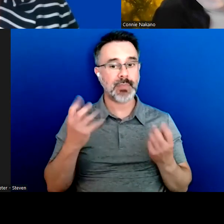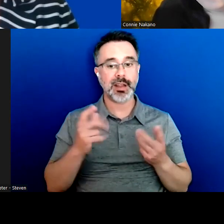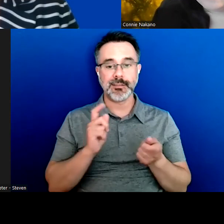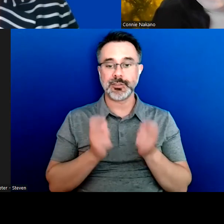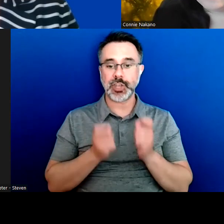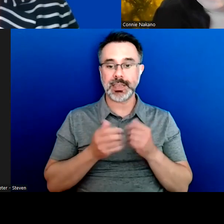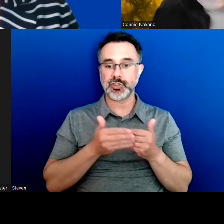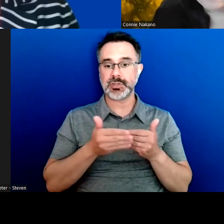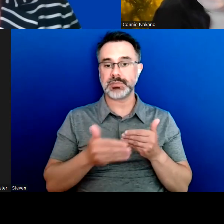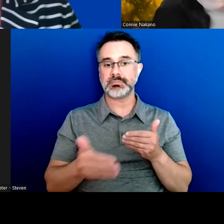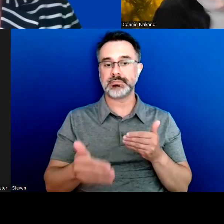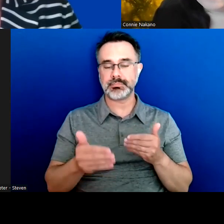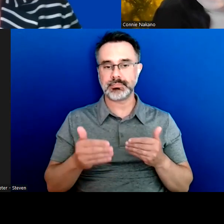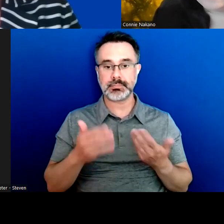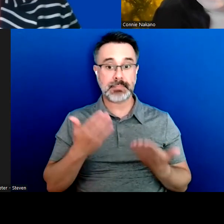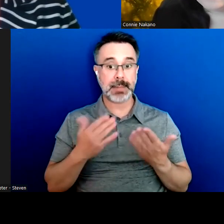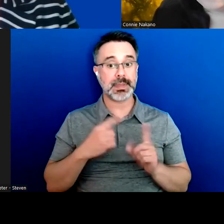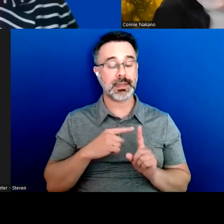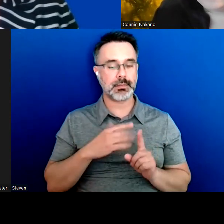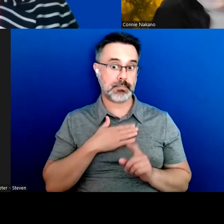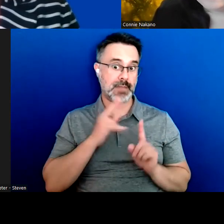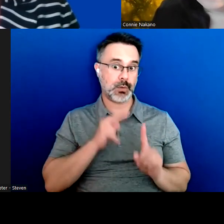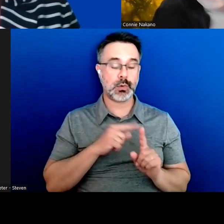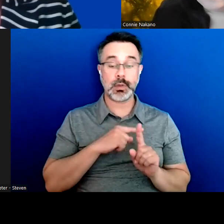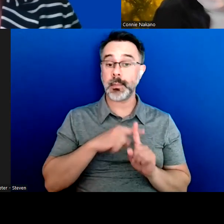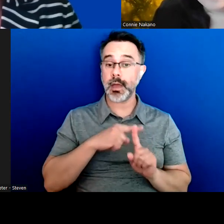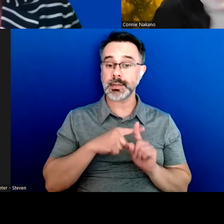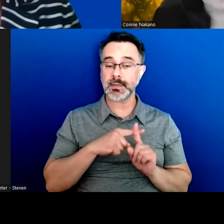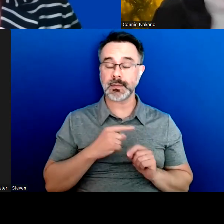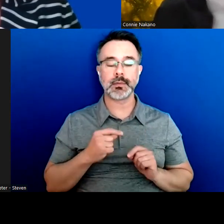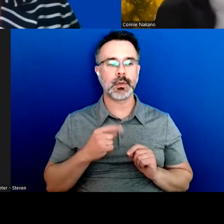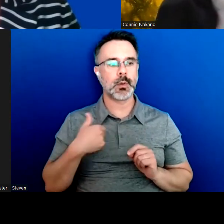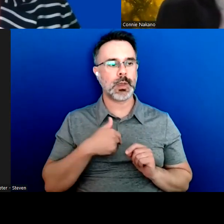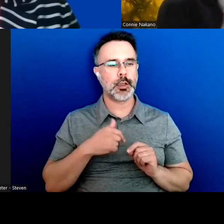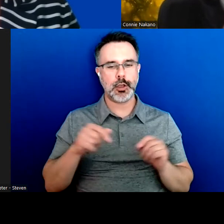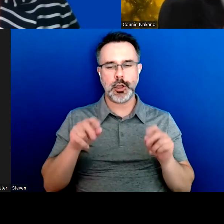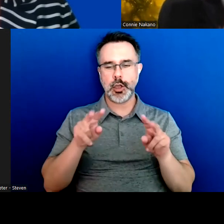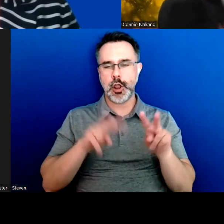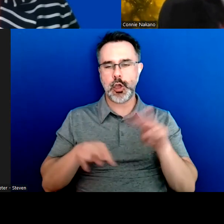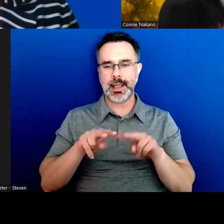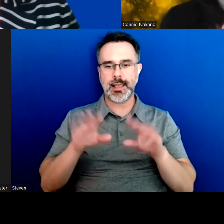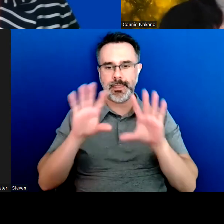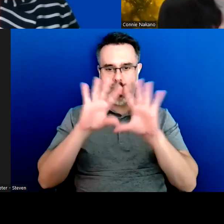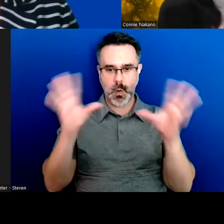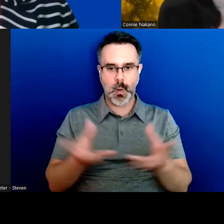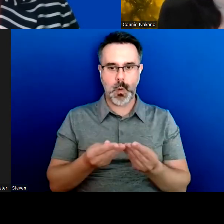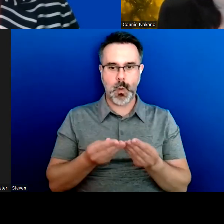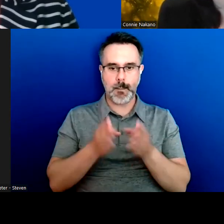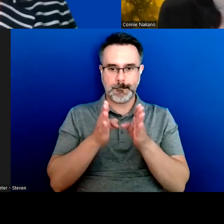are, in my view, very positive, where we're looking at the whole person and trying to